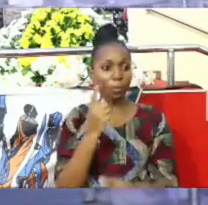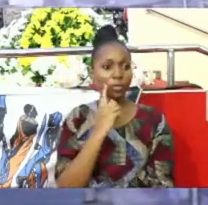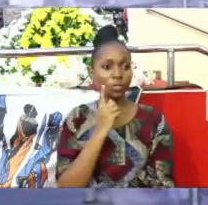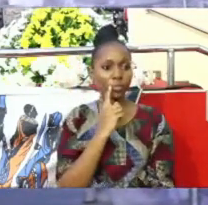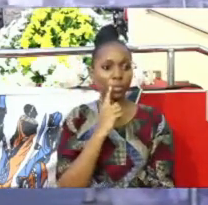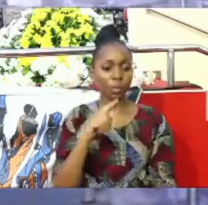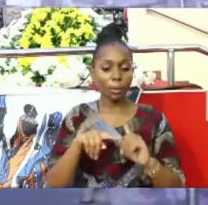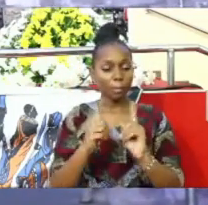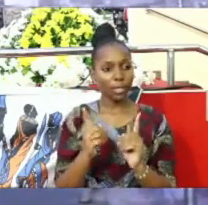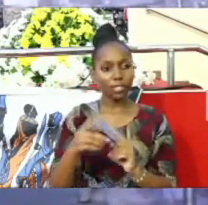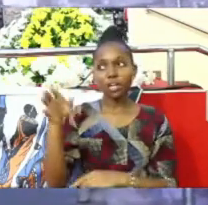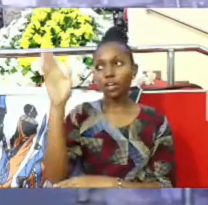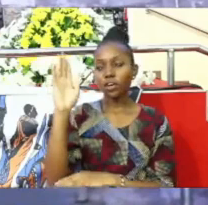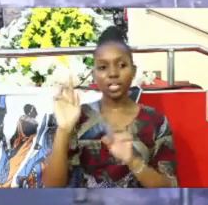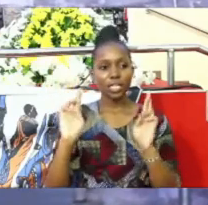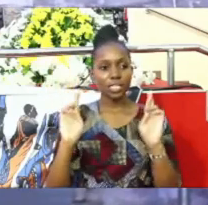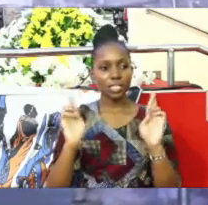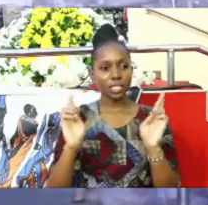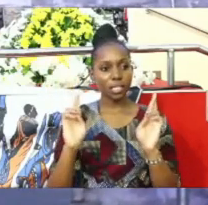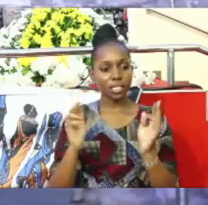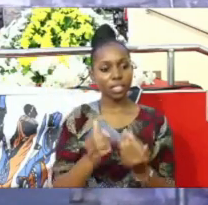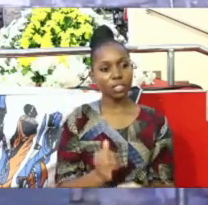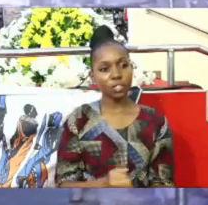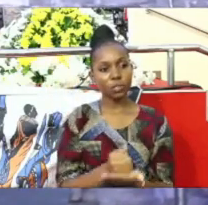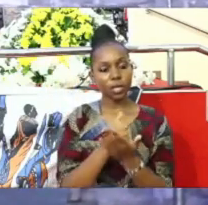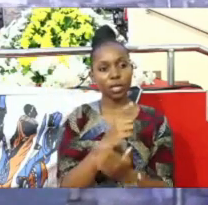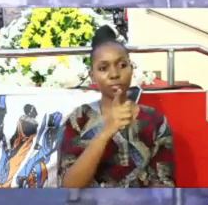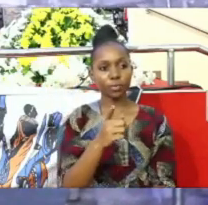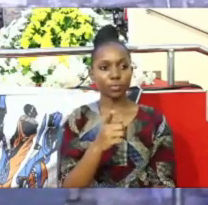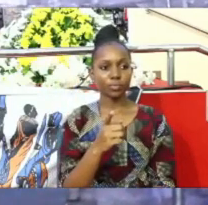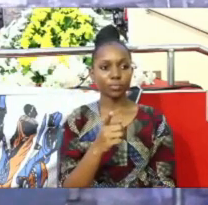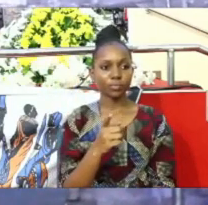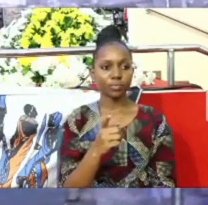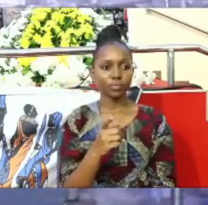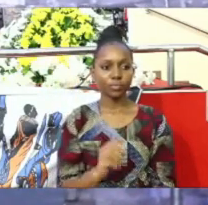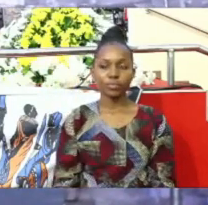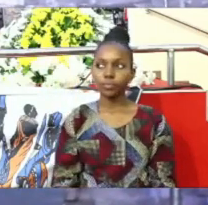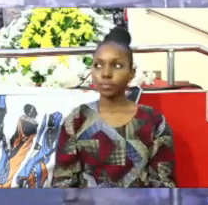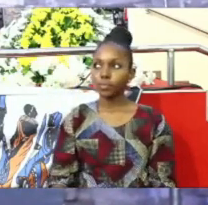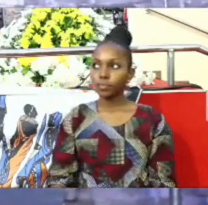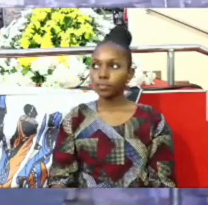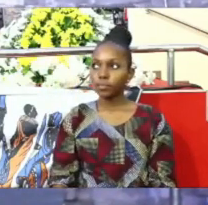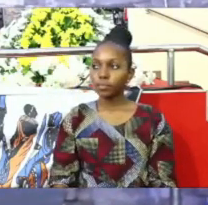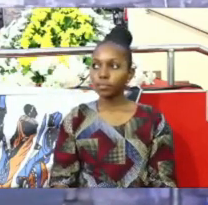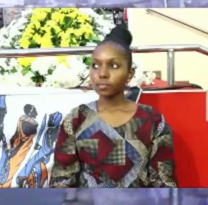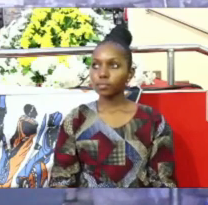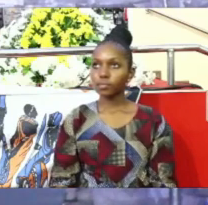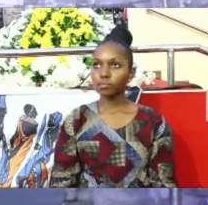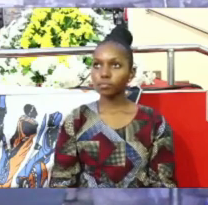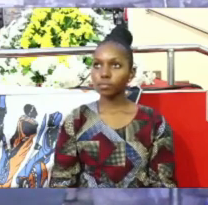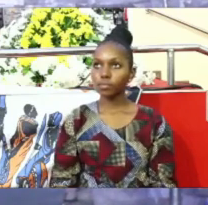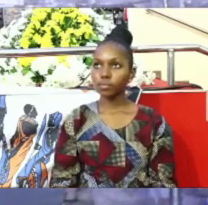kuweza kuonekania. Hallelujah. Hallelujah. Are we together, church? Je, tuko pamoja kanisa. I want us to go very quickly because of time. Kwa sababu ya muda tutaenda